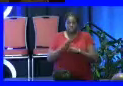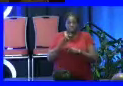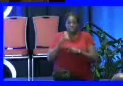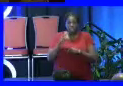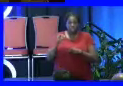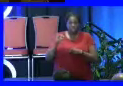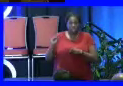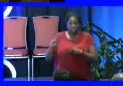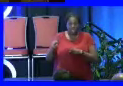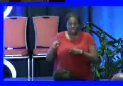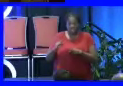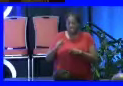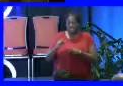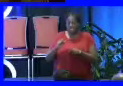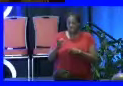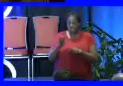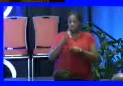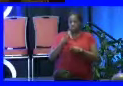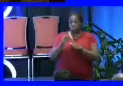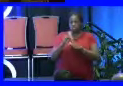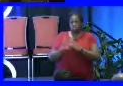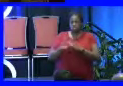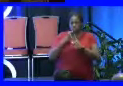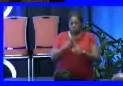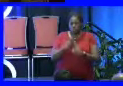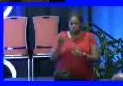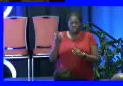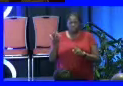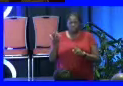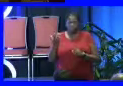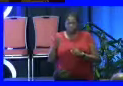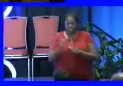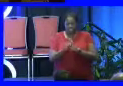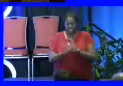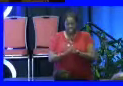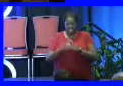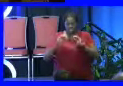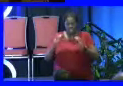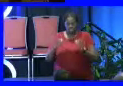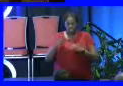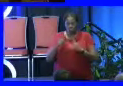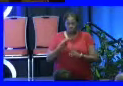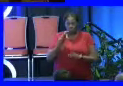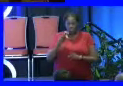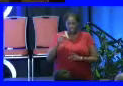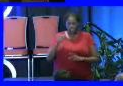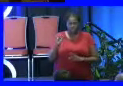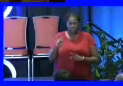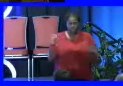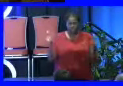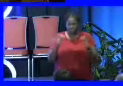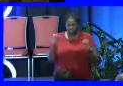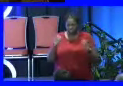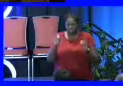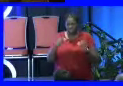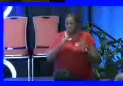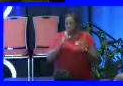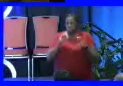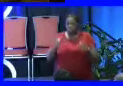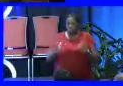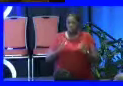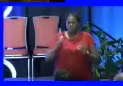that we got, what was your state's goal and why, is interesting because the state has no role in HMIS. There is no official